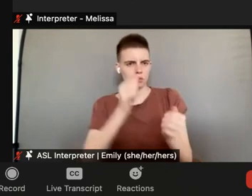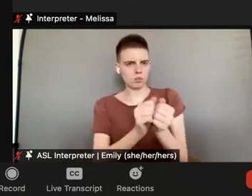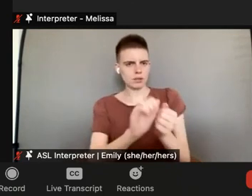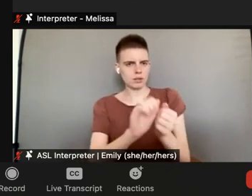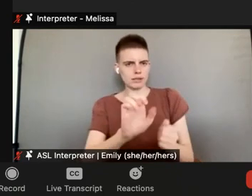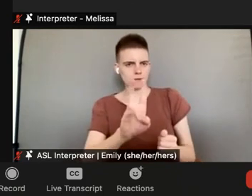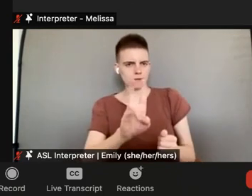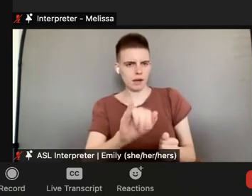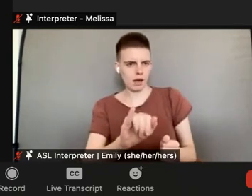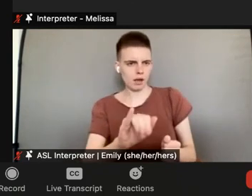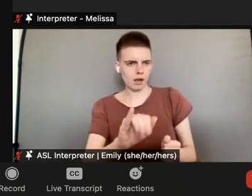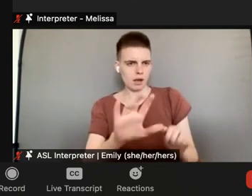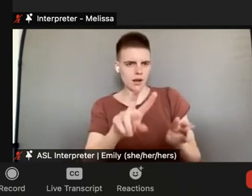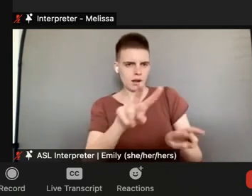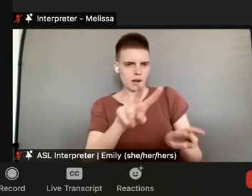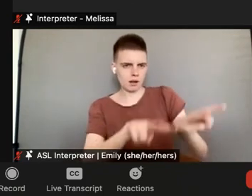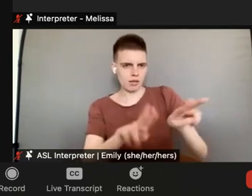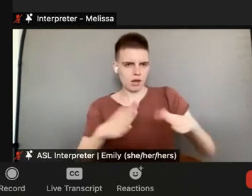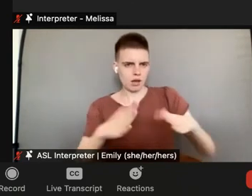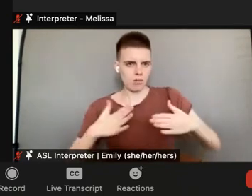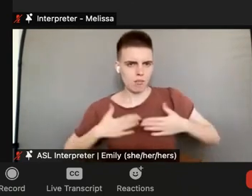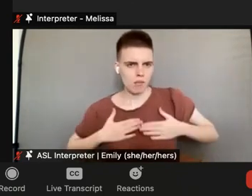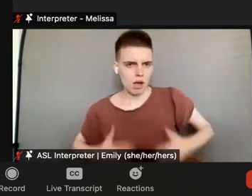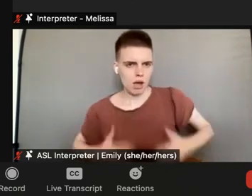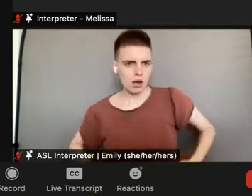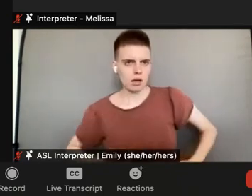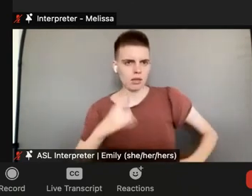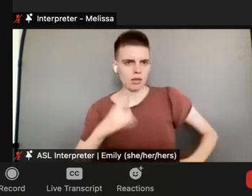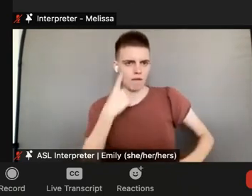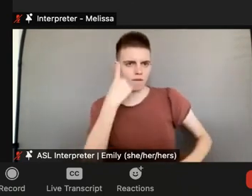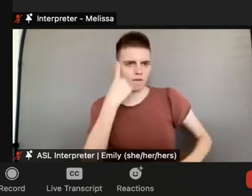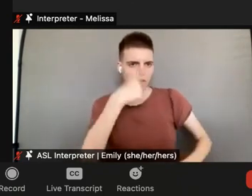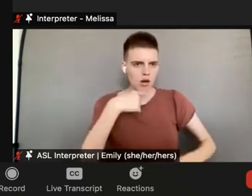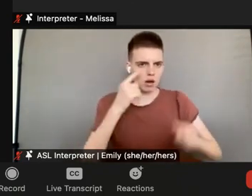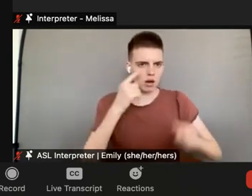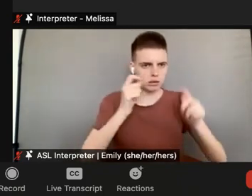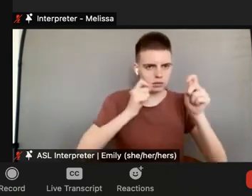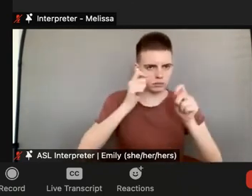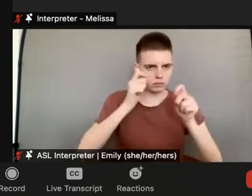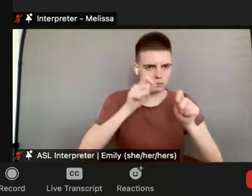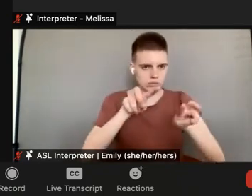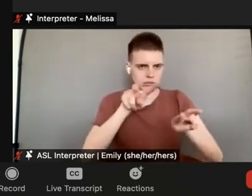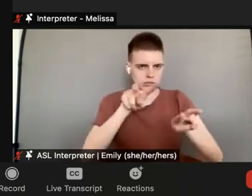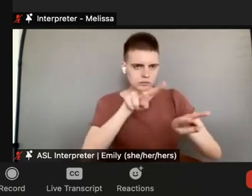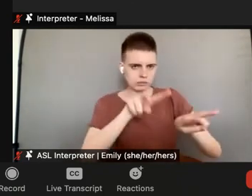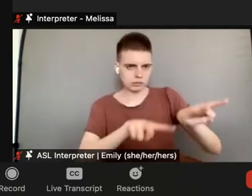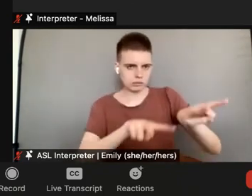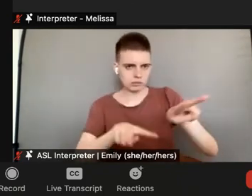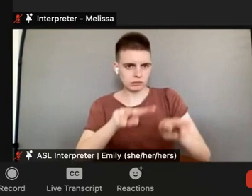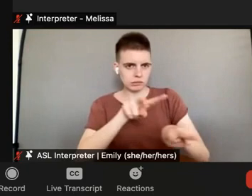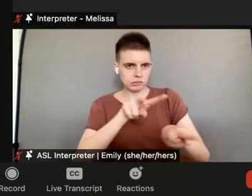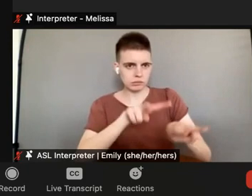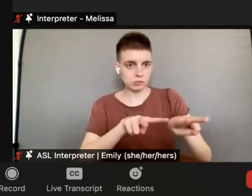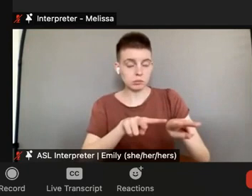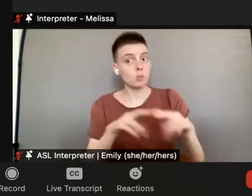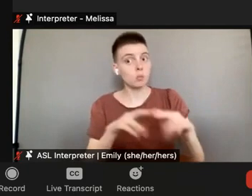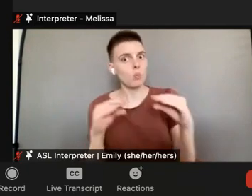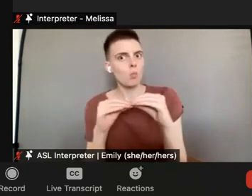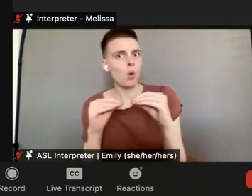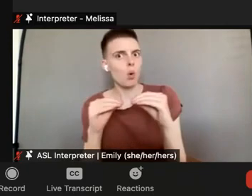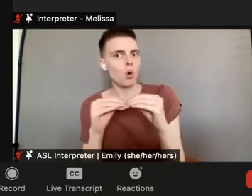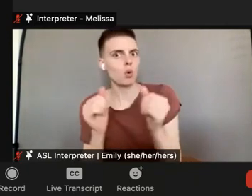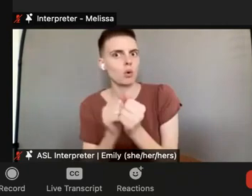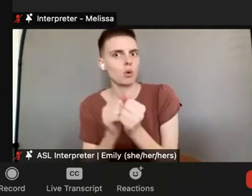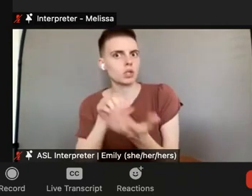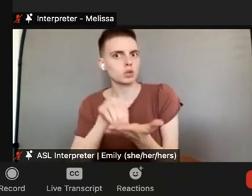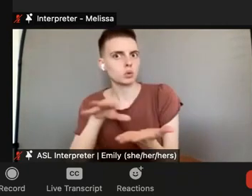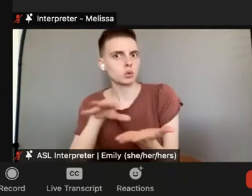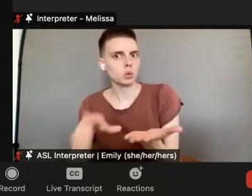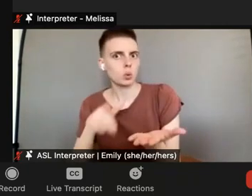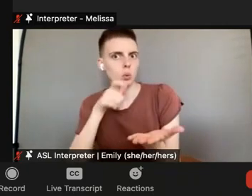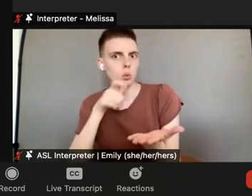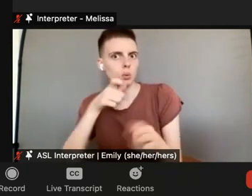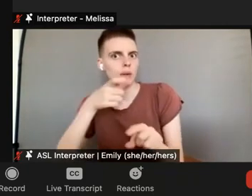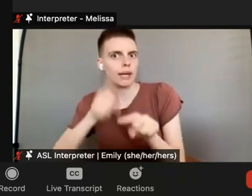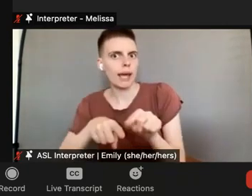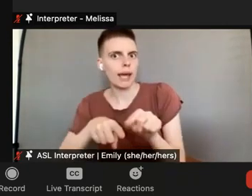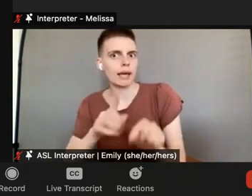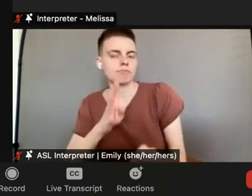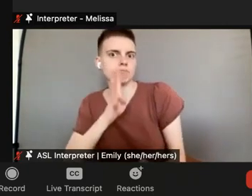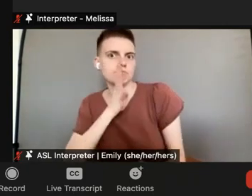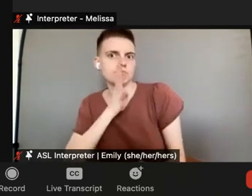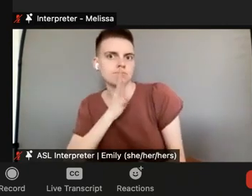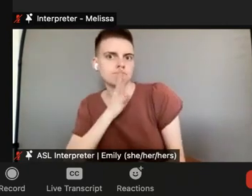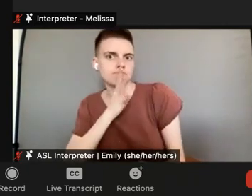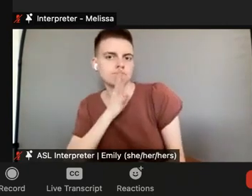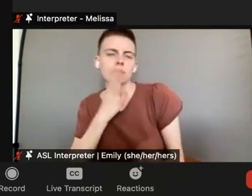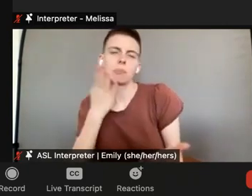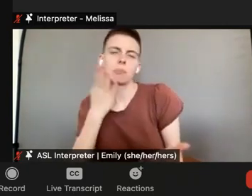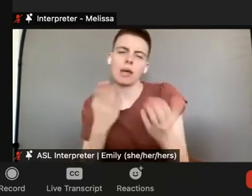and I would say even maybe especially those children who can't talk, using their voice, maybe use AAC, but